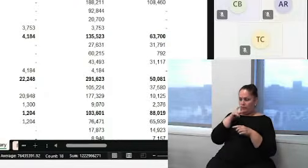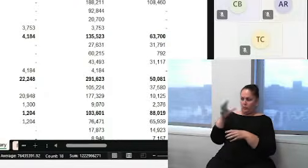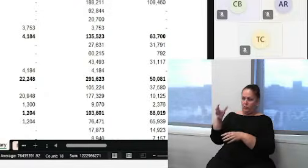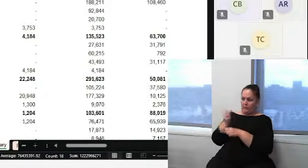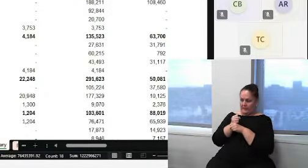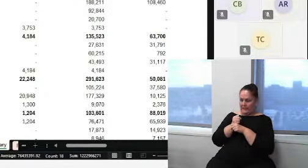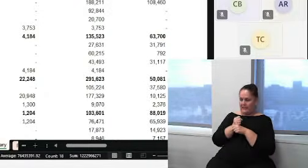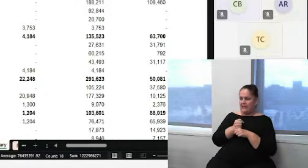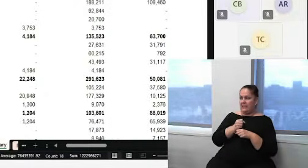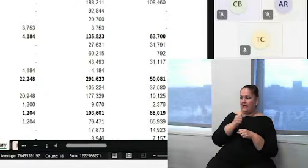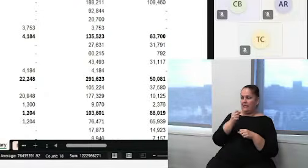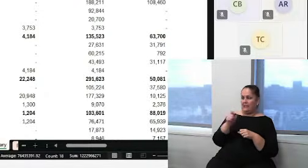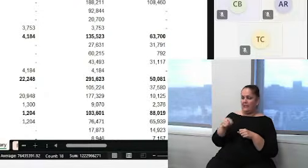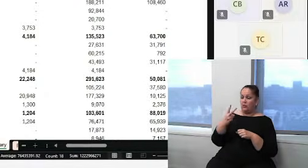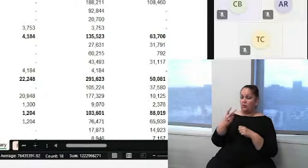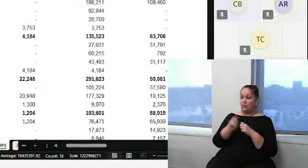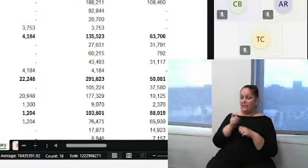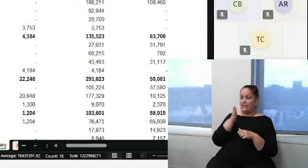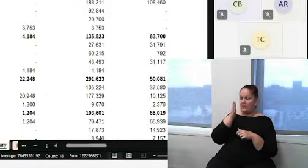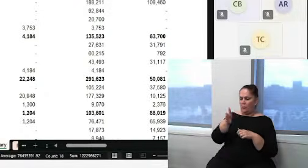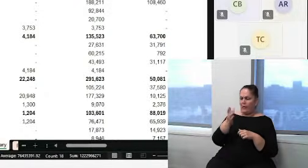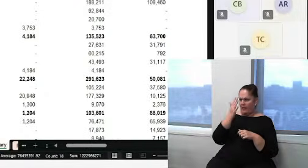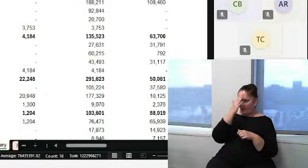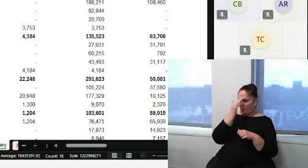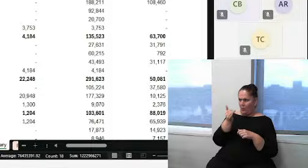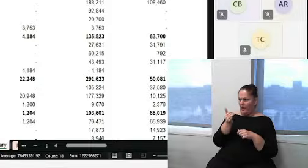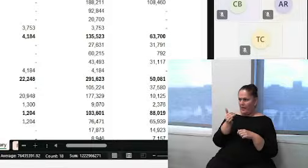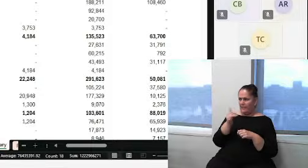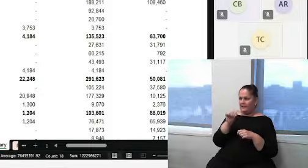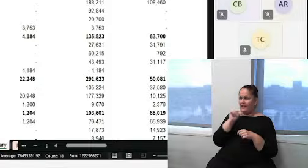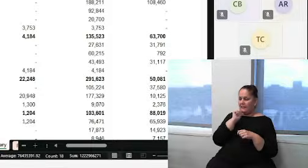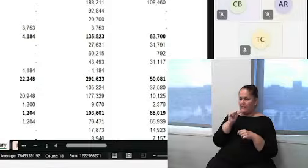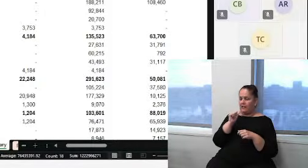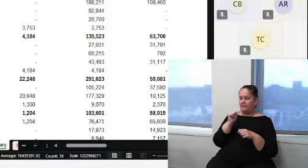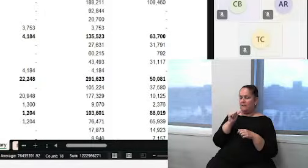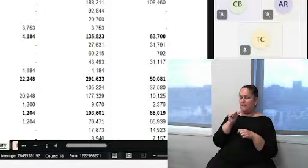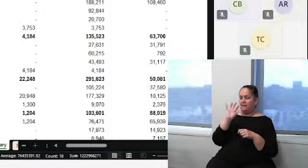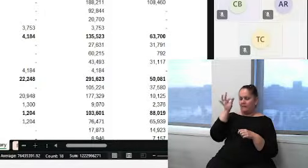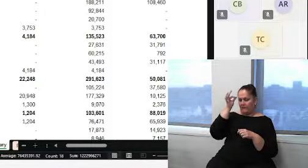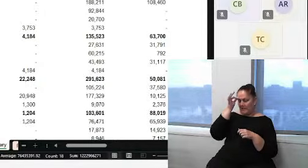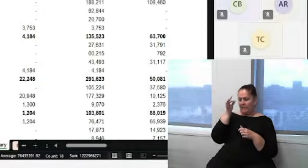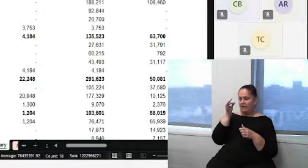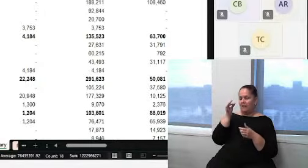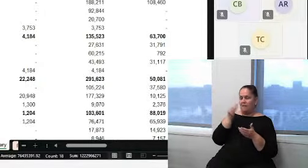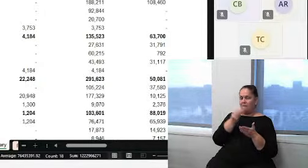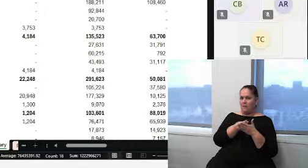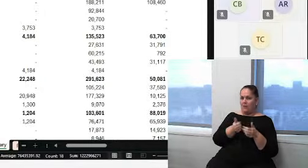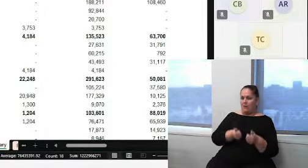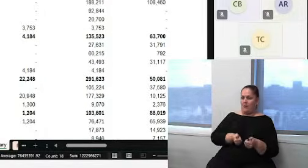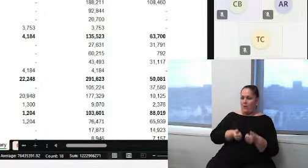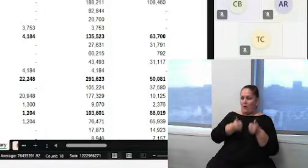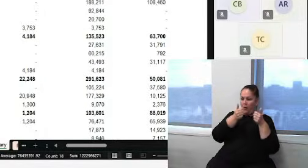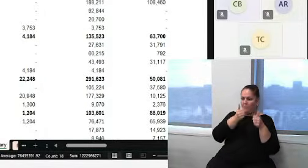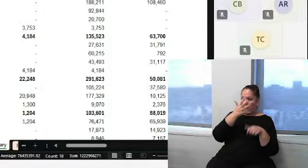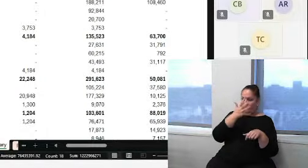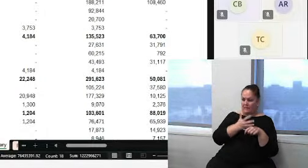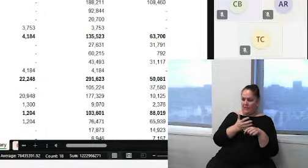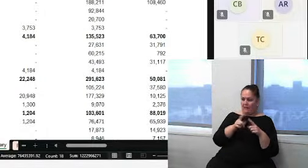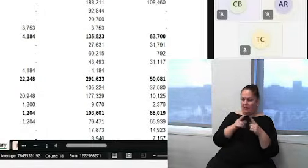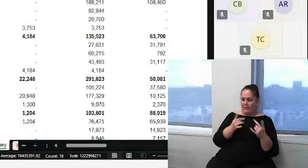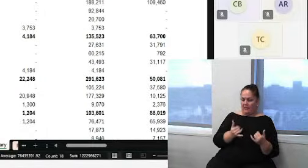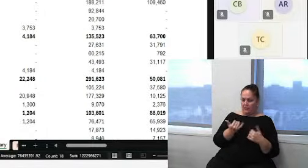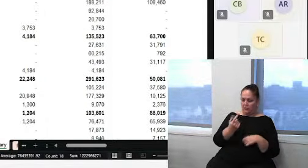federal funds take time to come in, fiscal year 28 is 2 years away. Why is it that your non-federal